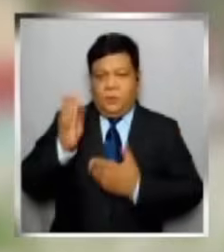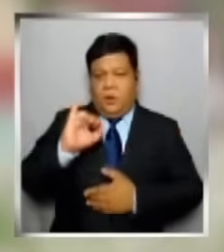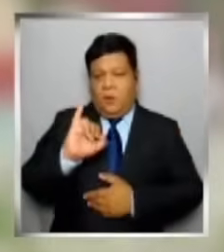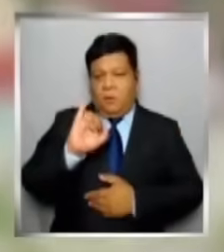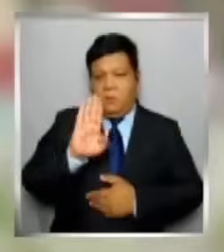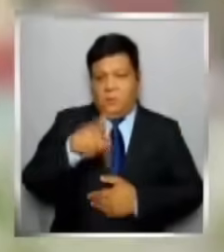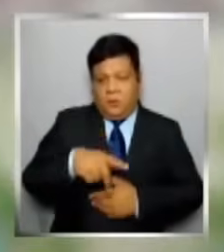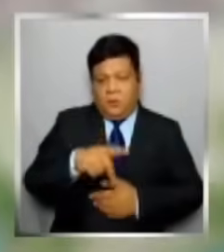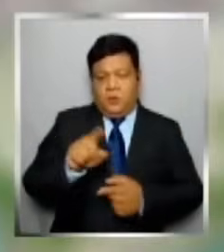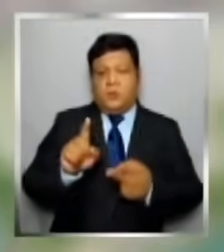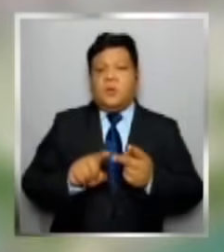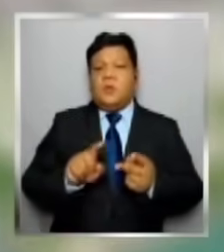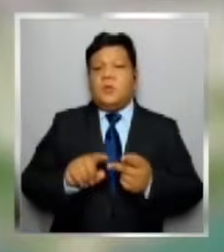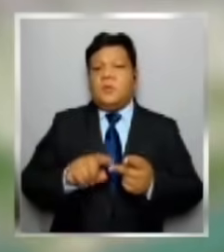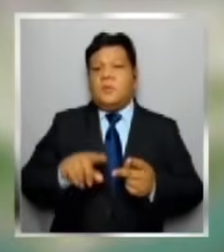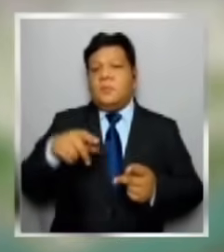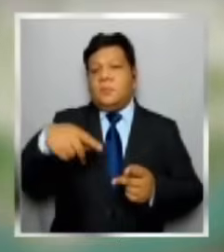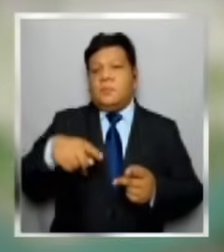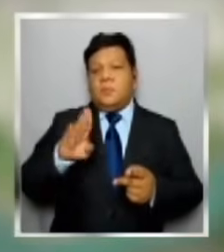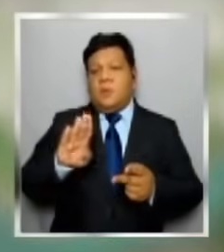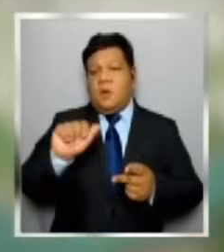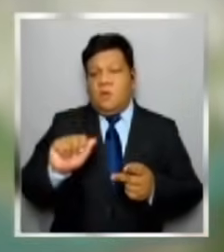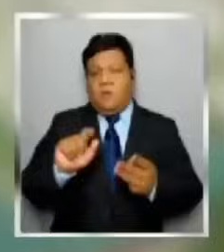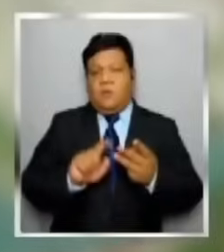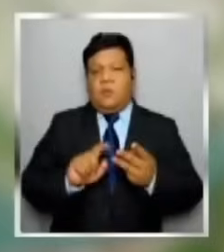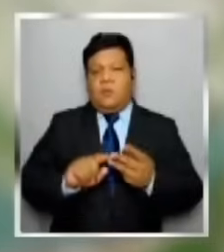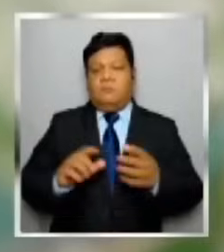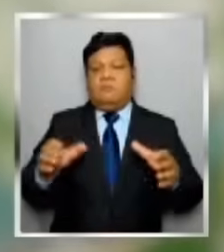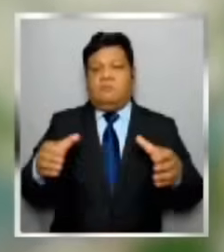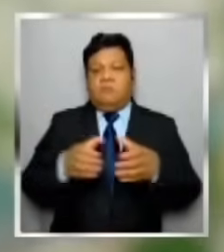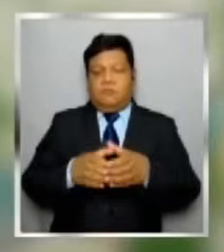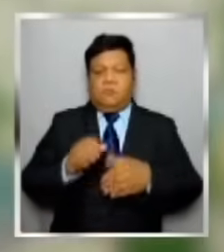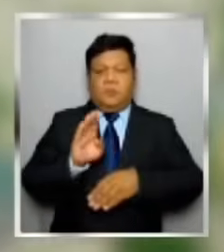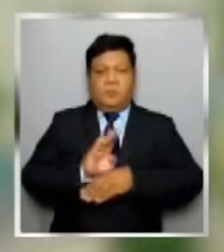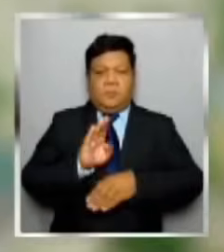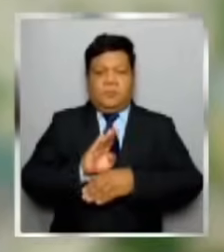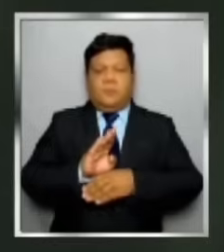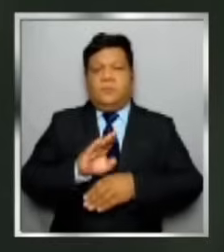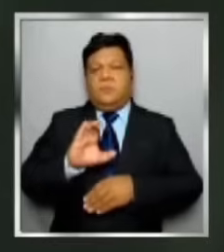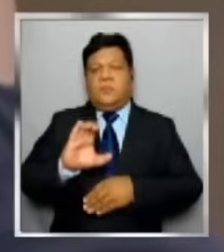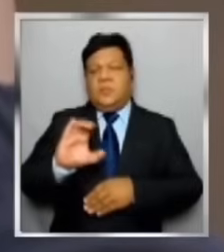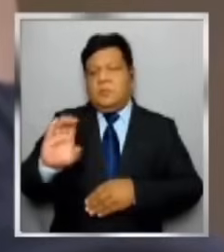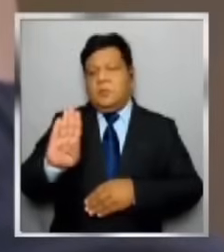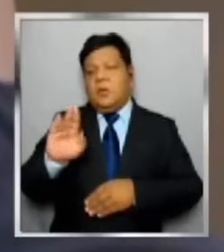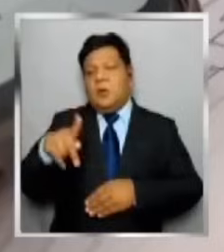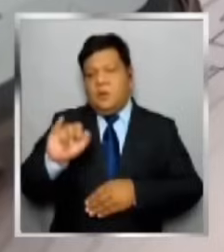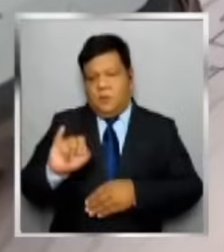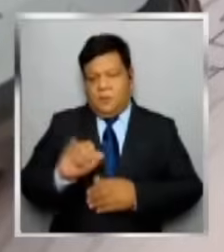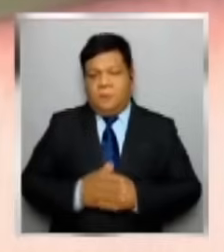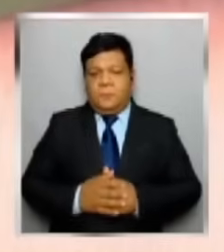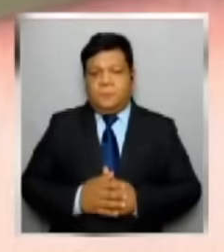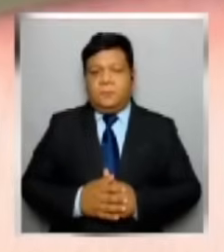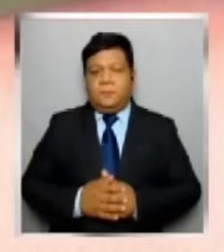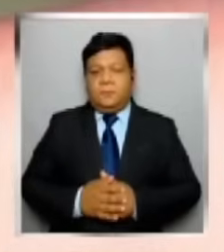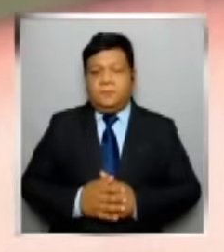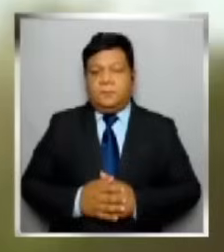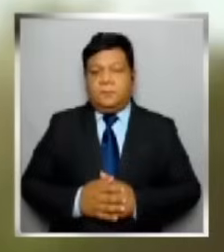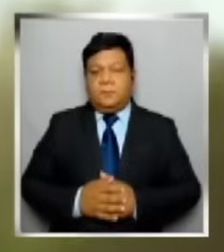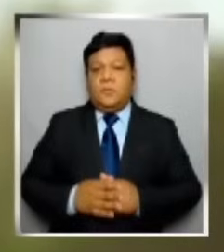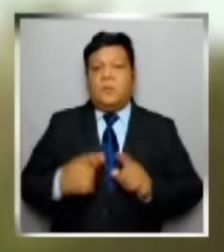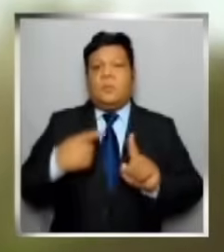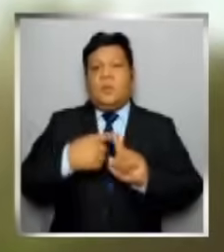Philippine Bar Association at ang Chamber of Commerce of the Philippine Islands Incorporated. At ang aming digital